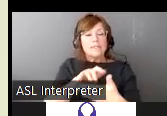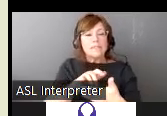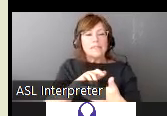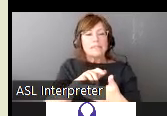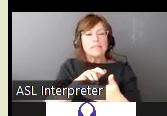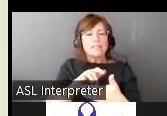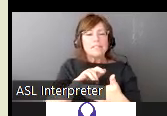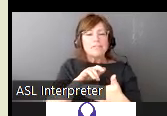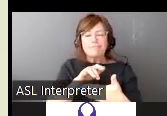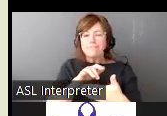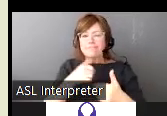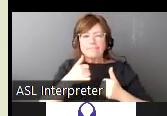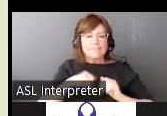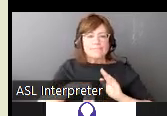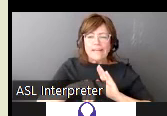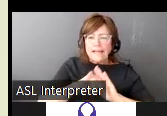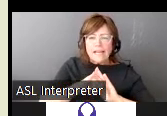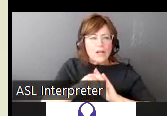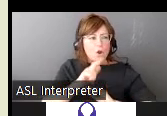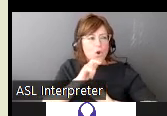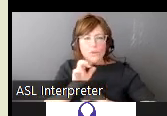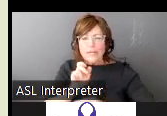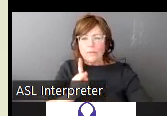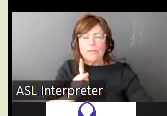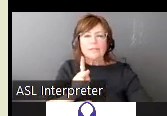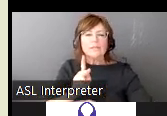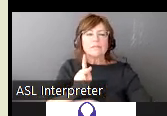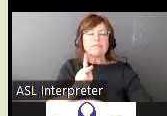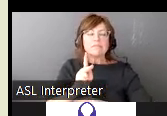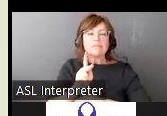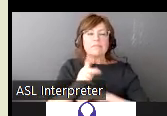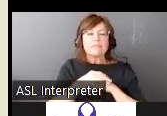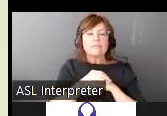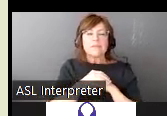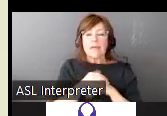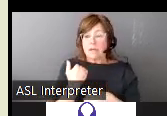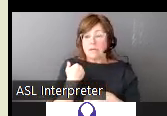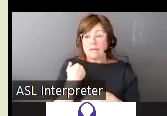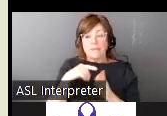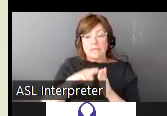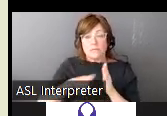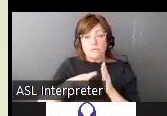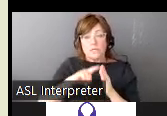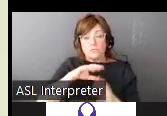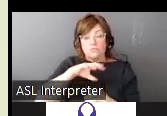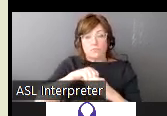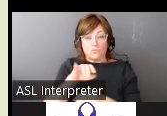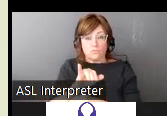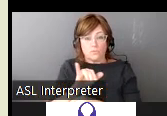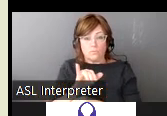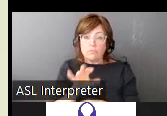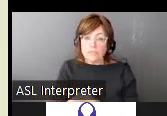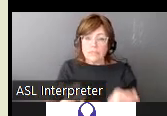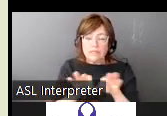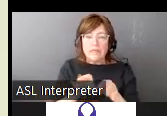factors identified by previous research as being important. As well, we want to explore